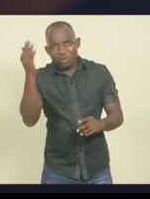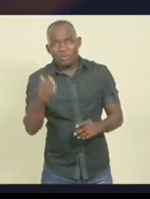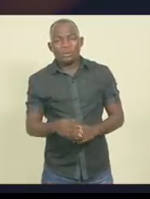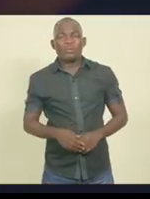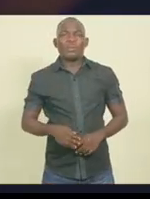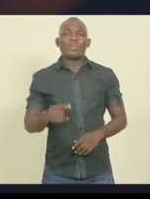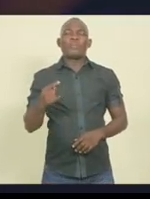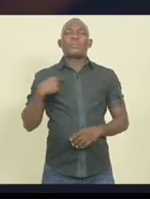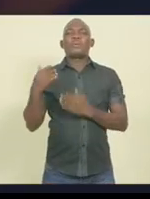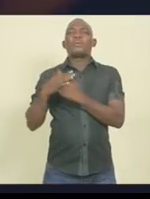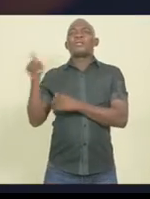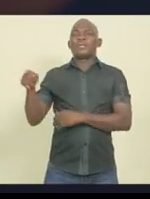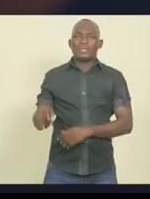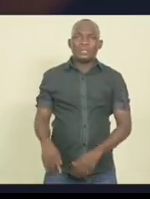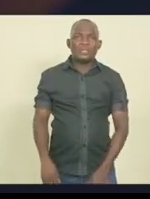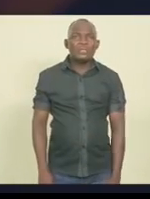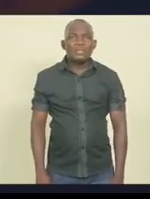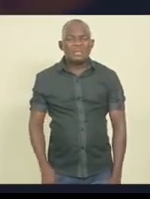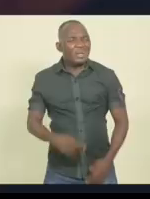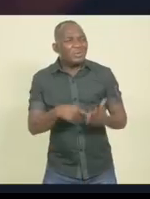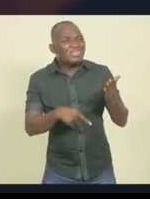I bugged your room. What?